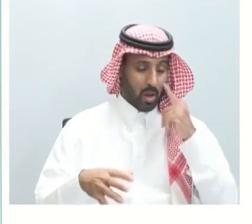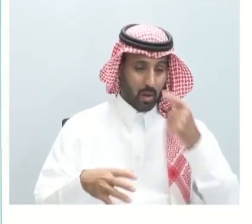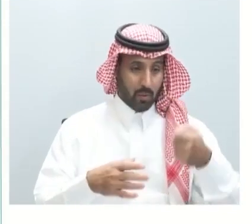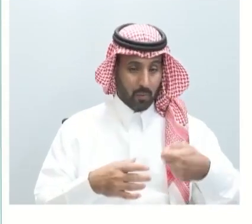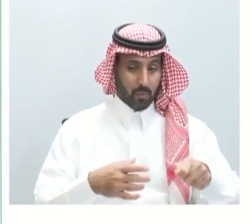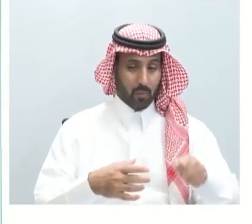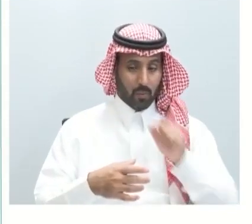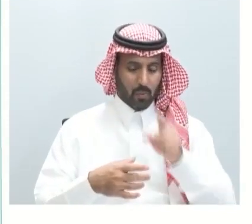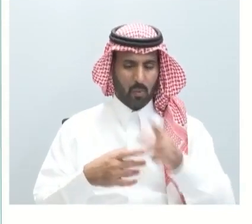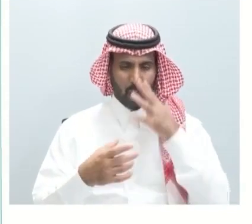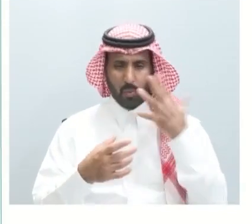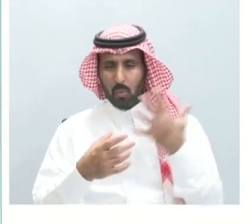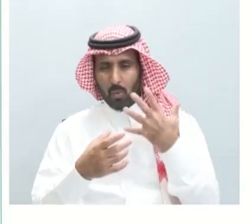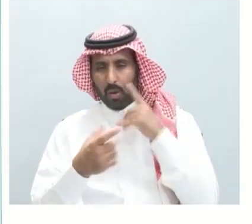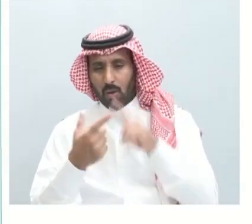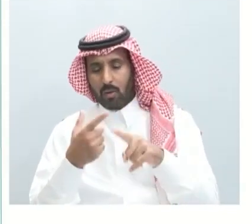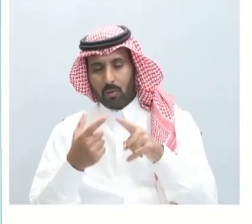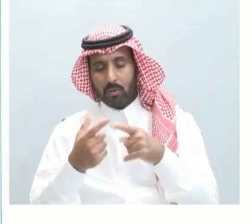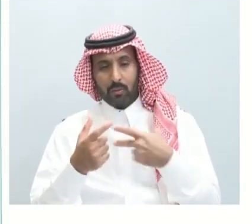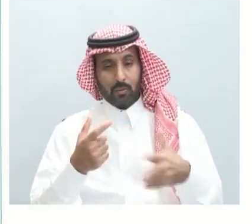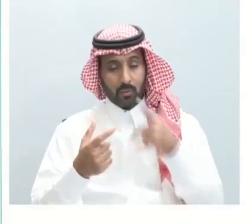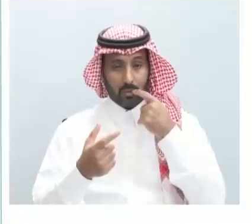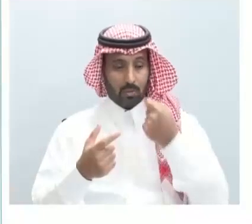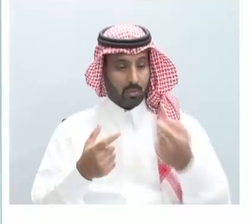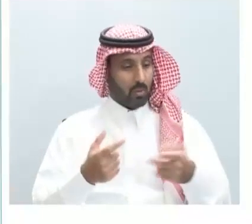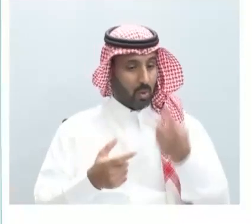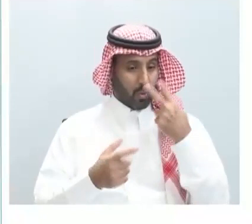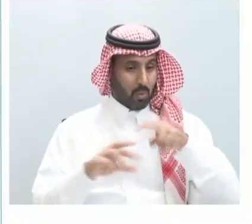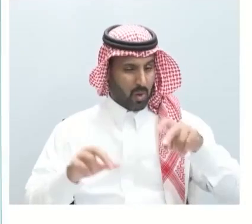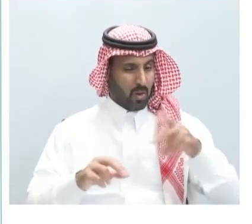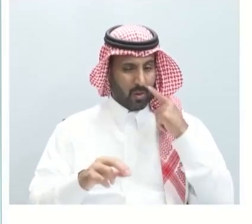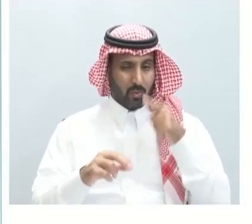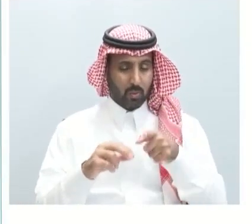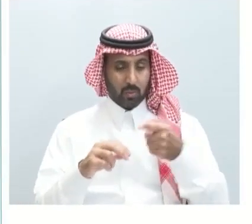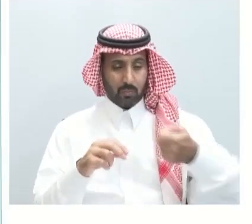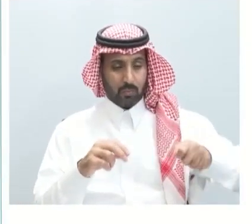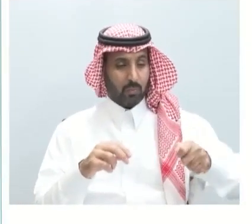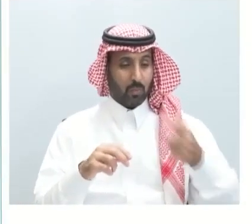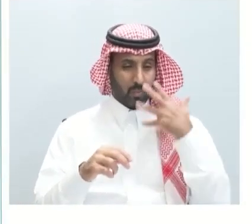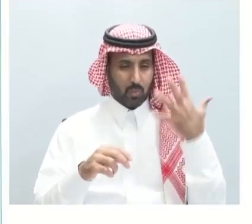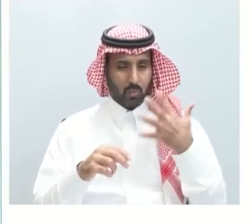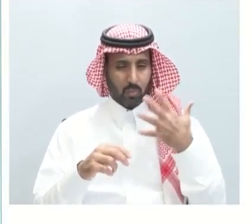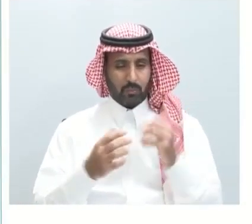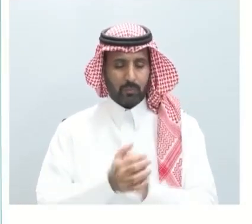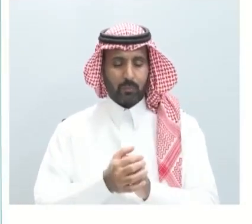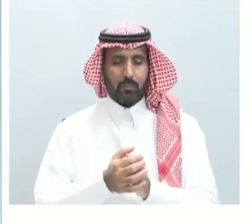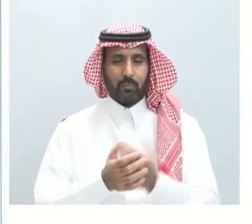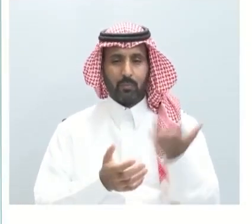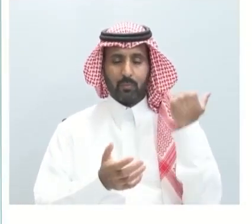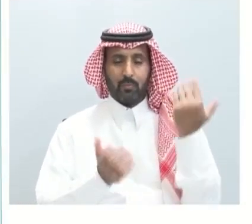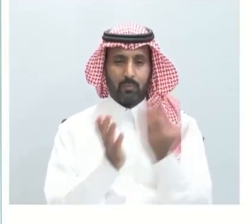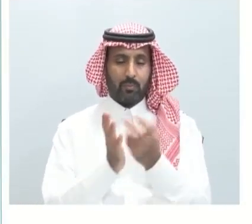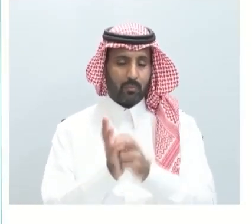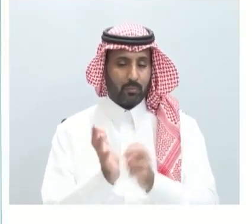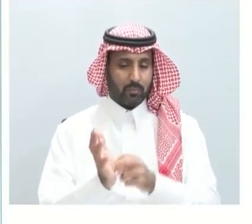is irritating. Losing your keys is irritating. Of course, this is the gerund lesson here, if you remember it from the